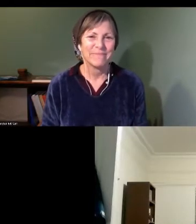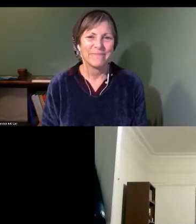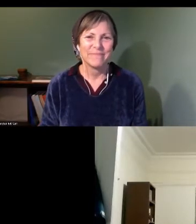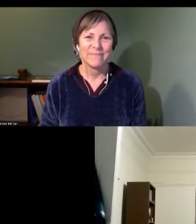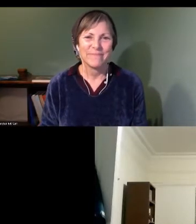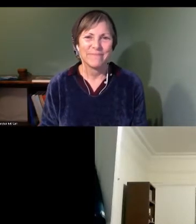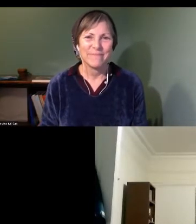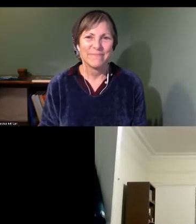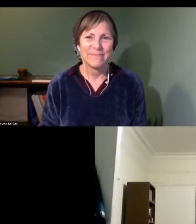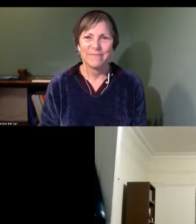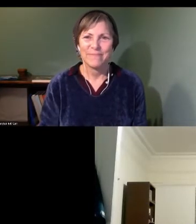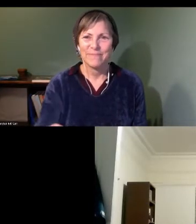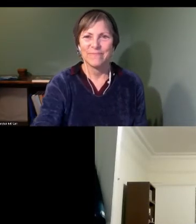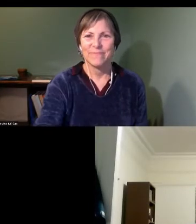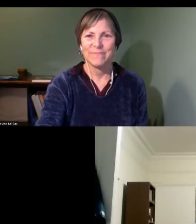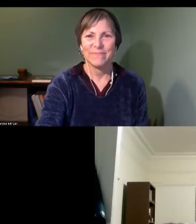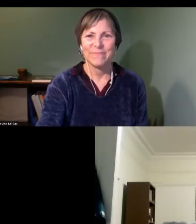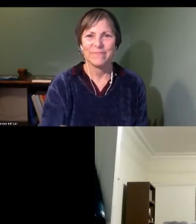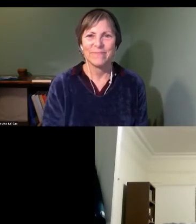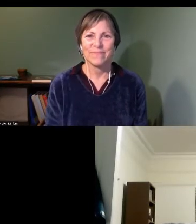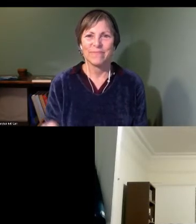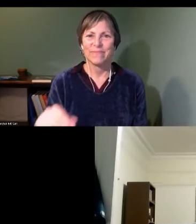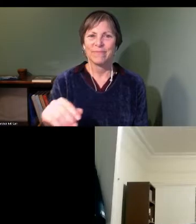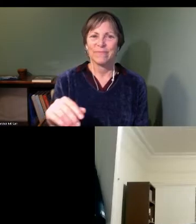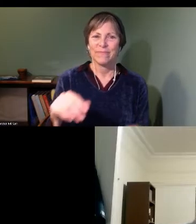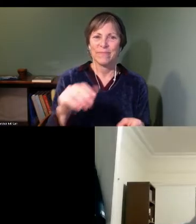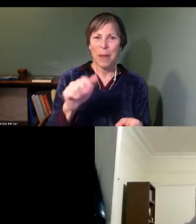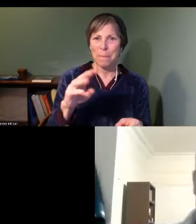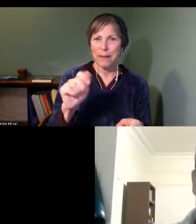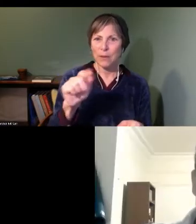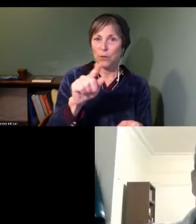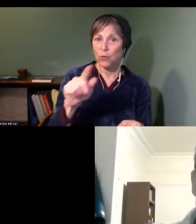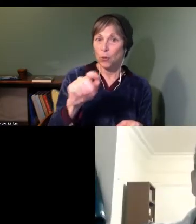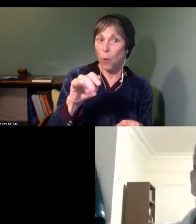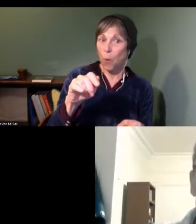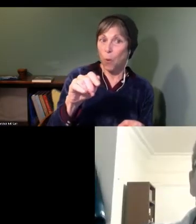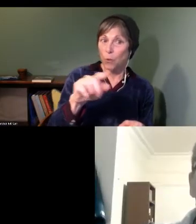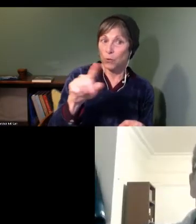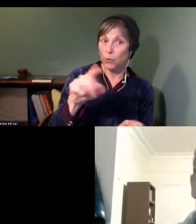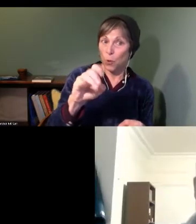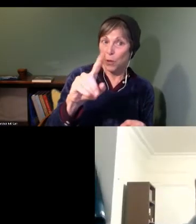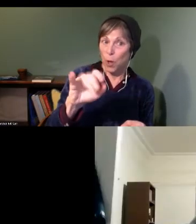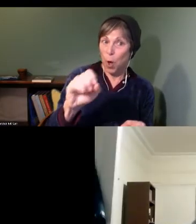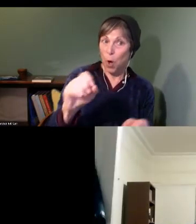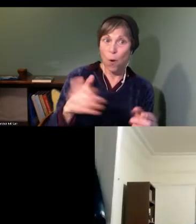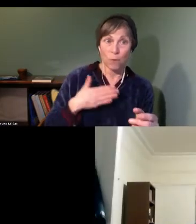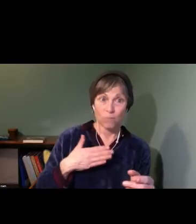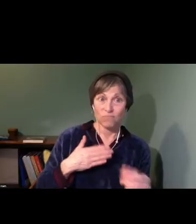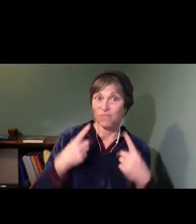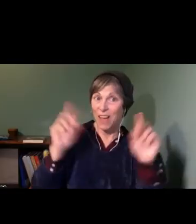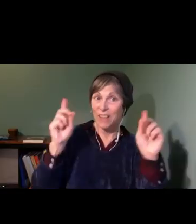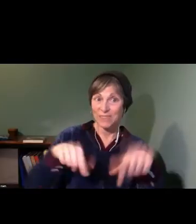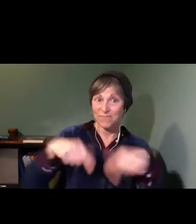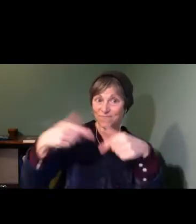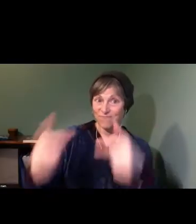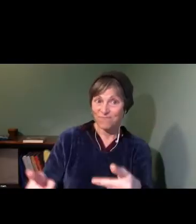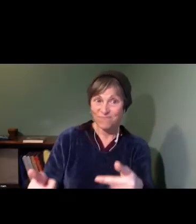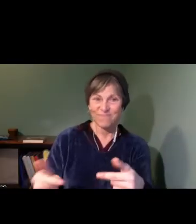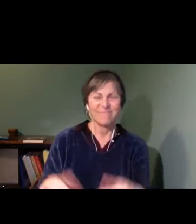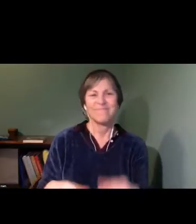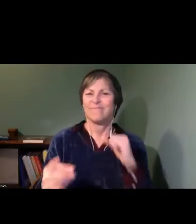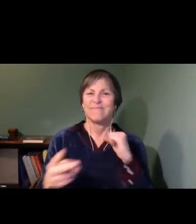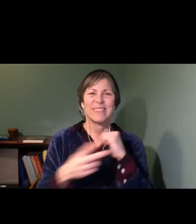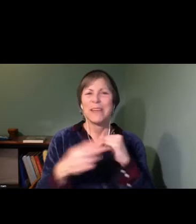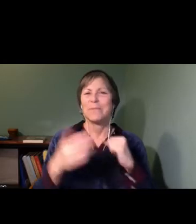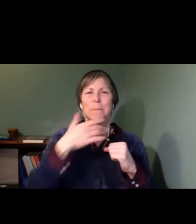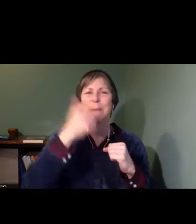Great. Uh Zoila we're happy to turn to you for your opening remarks. We saved maybe the best for last to frame the